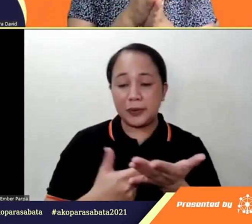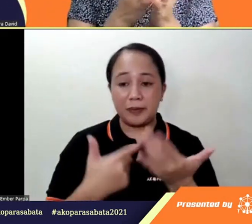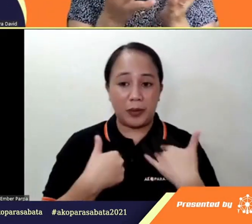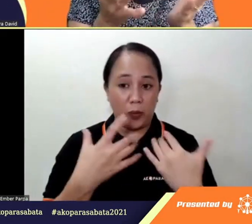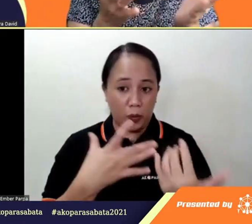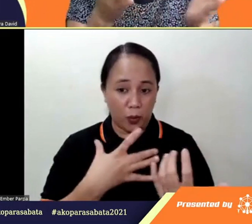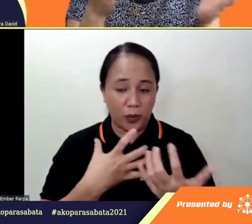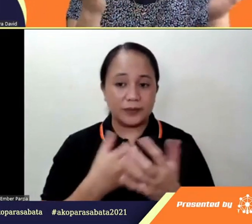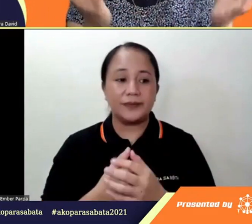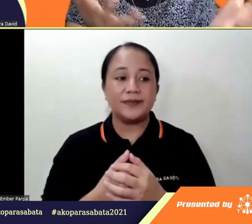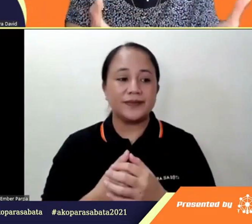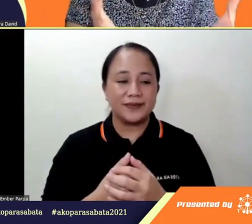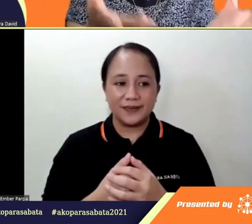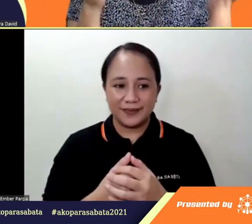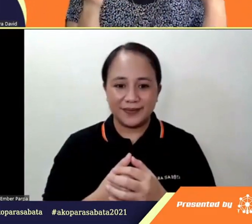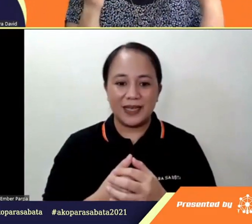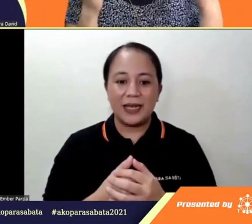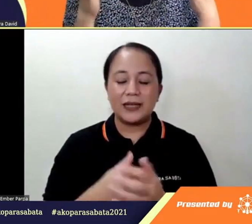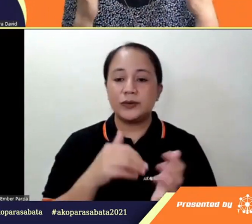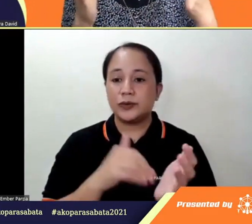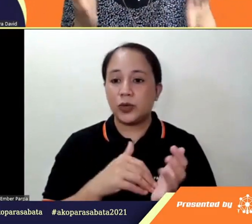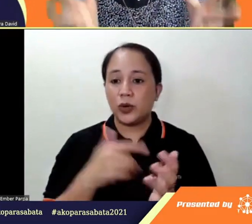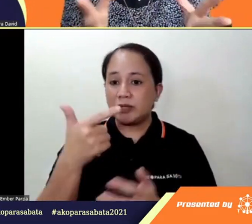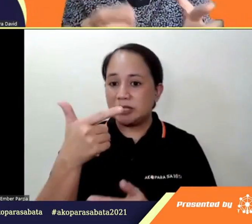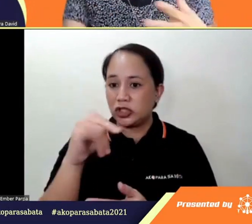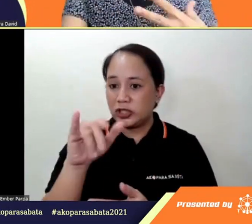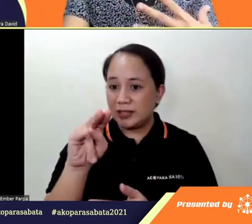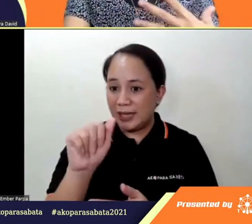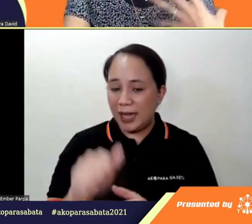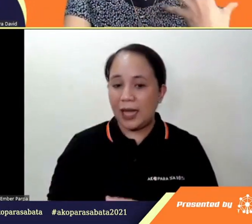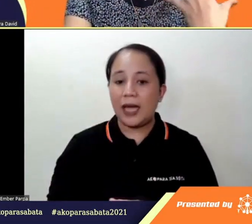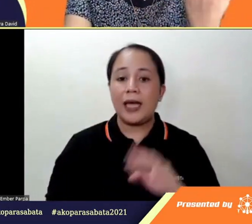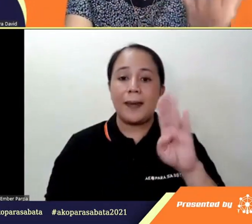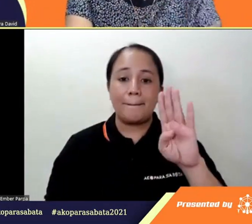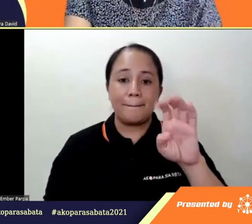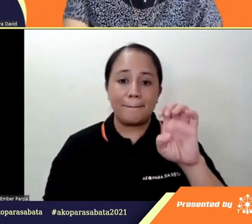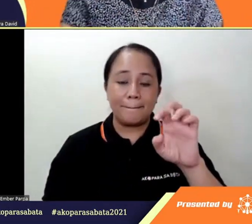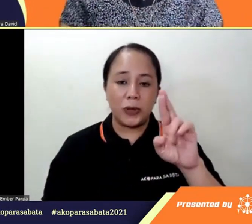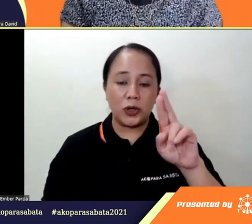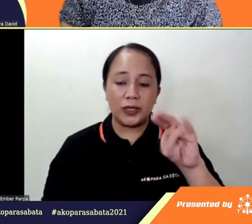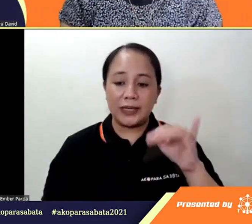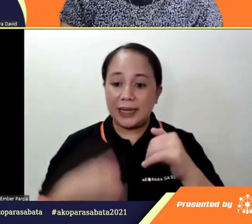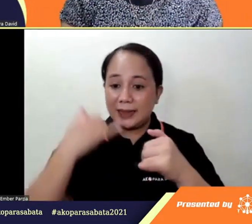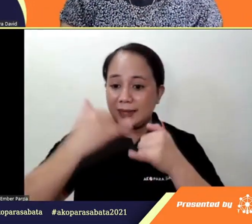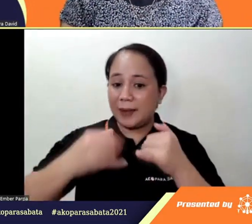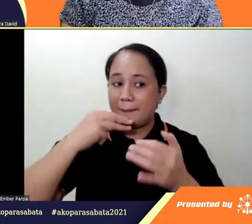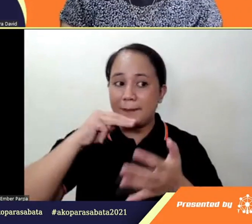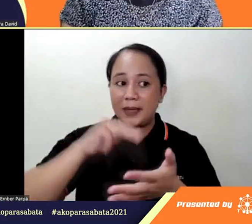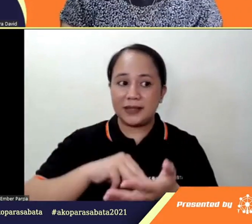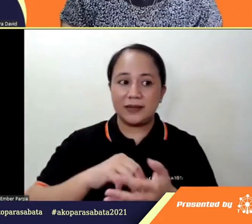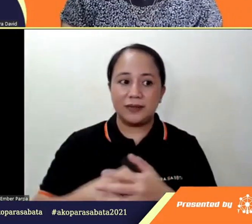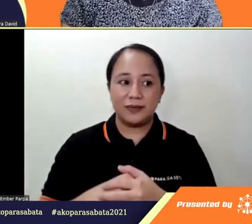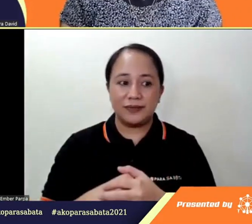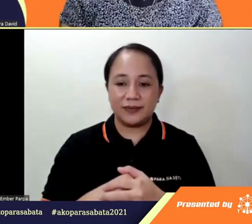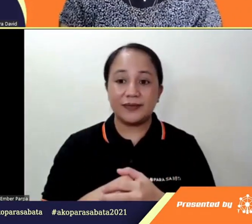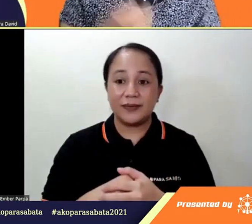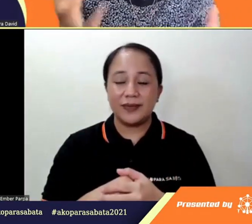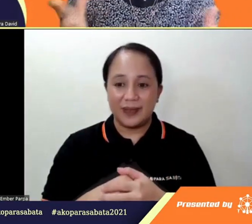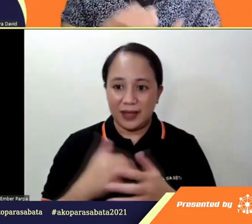to ask Doc Gina and Doc Bernie for your final message to